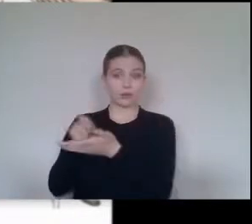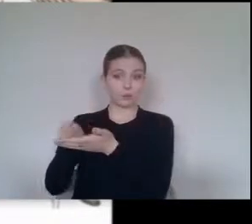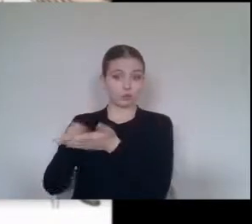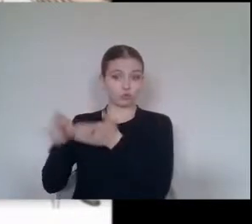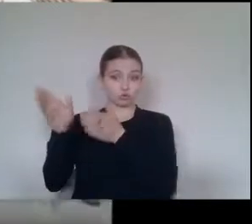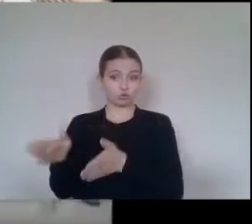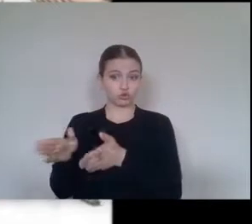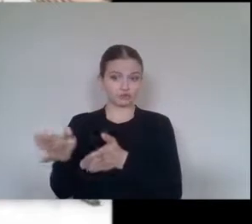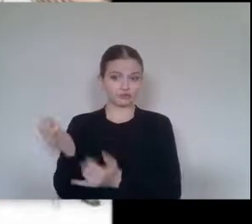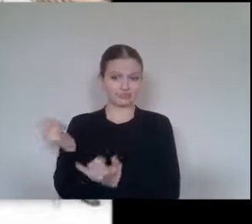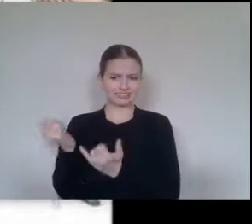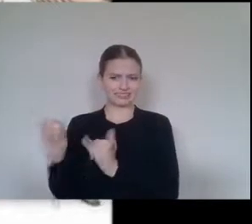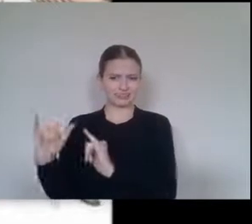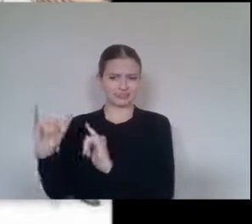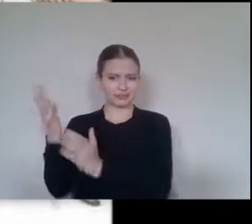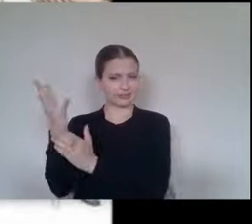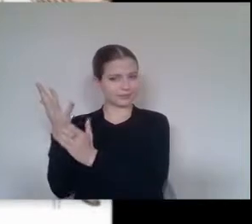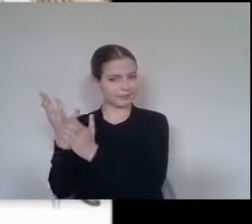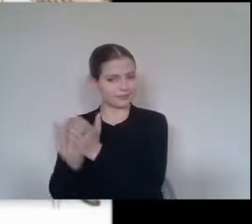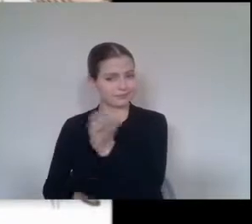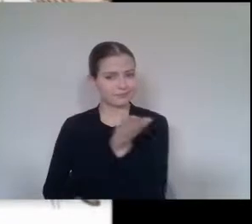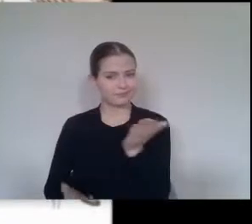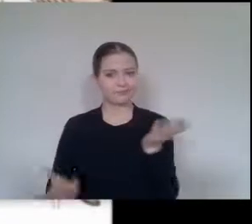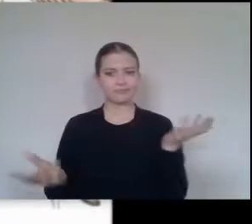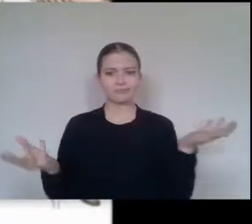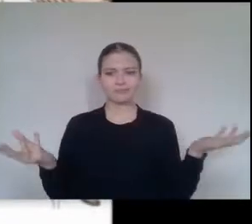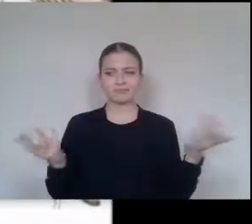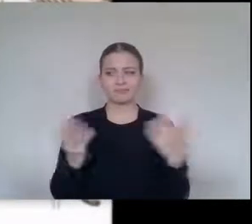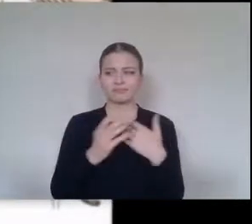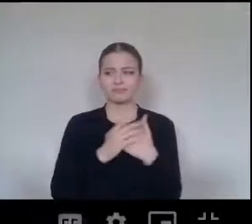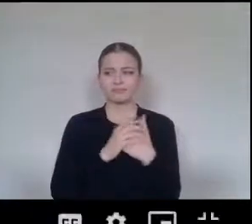the composer is still dead.